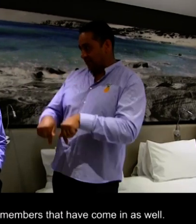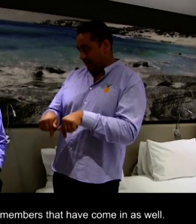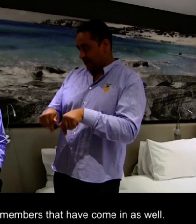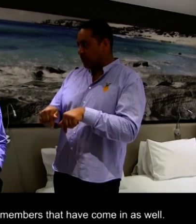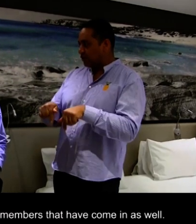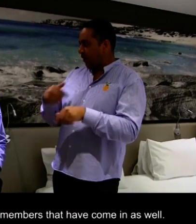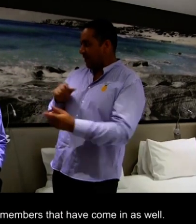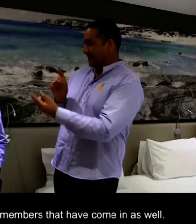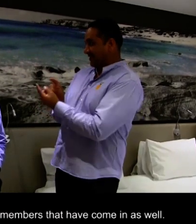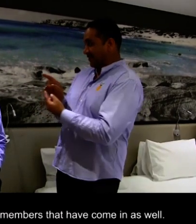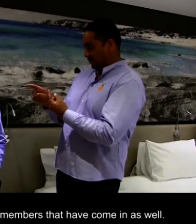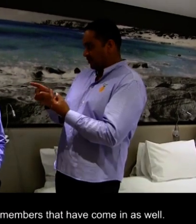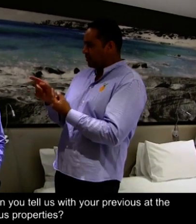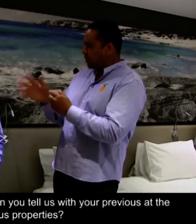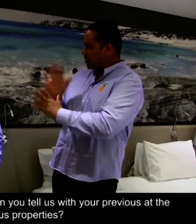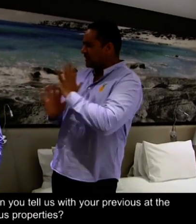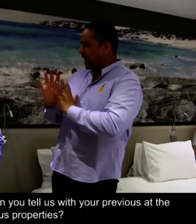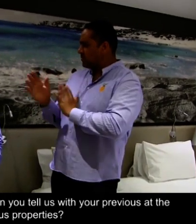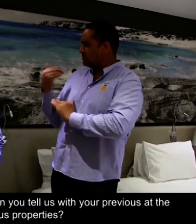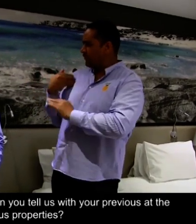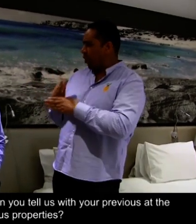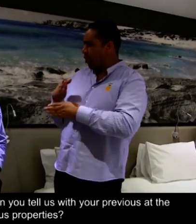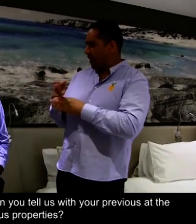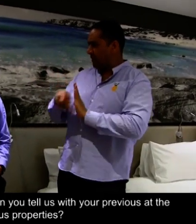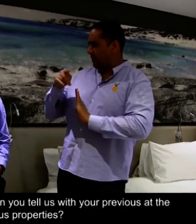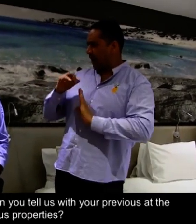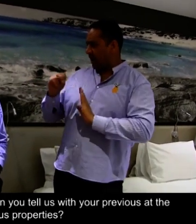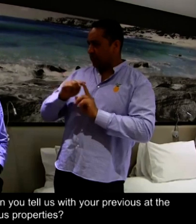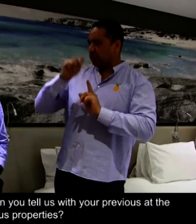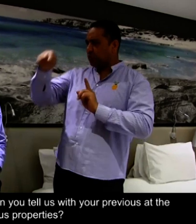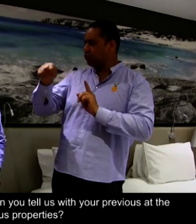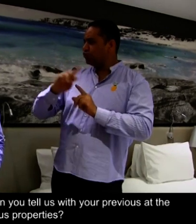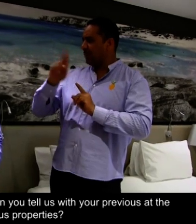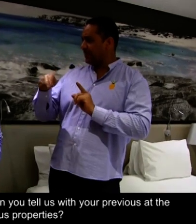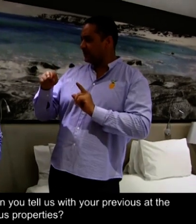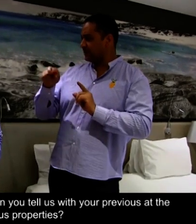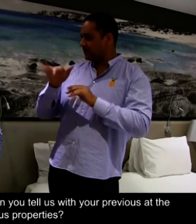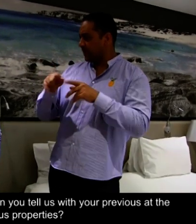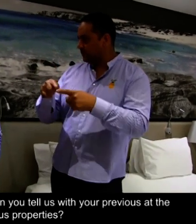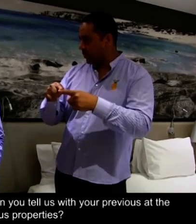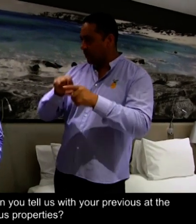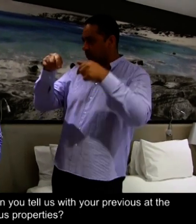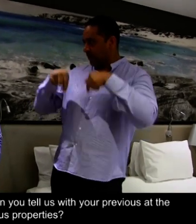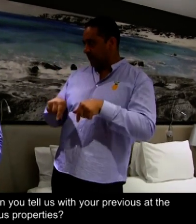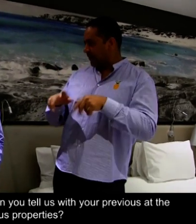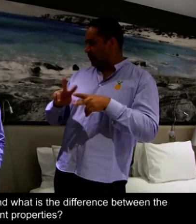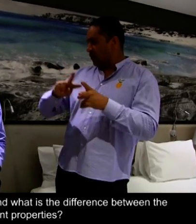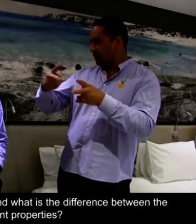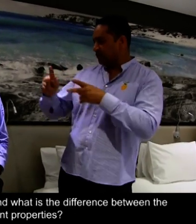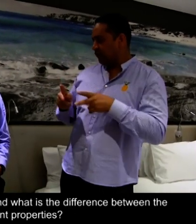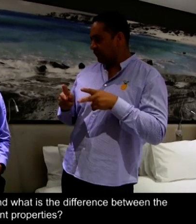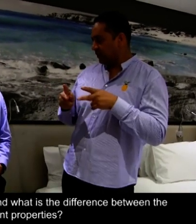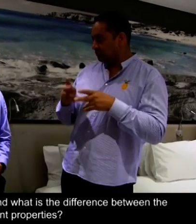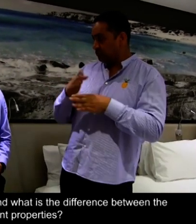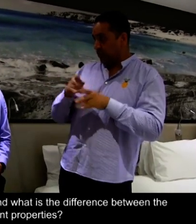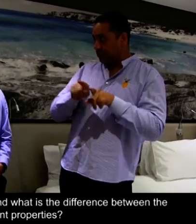and also about deaf staff members that have come here as well. So, meeting with you now, can you tell us with your previous, at the previous properties,